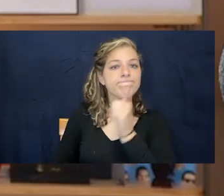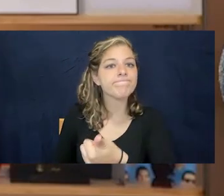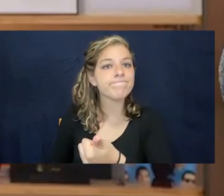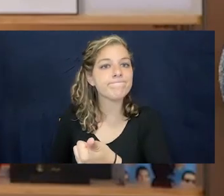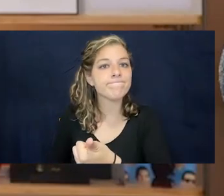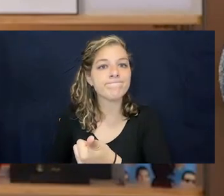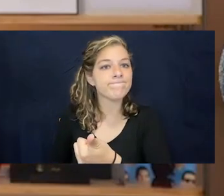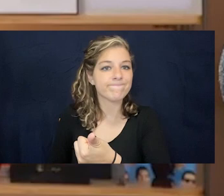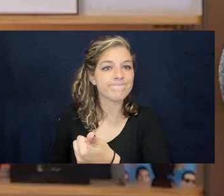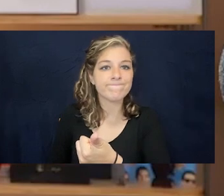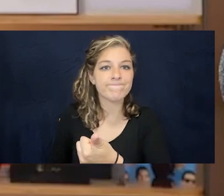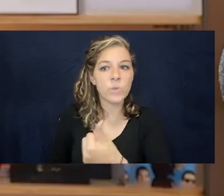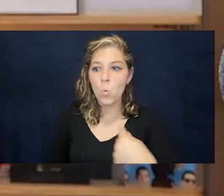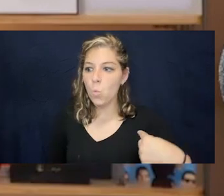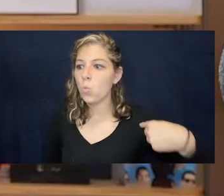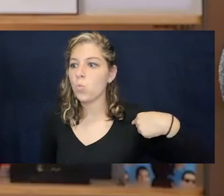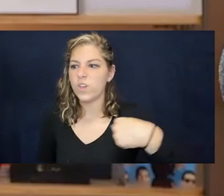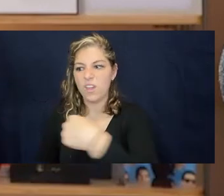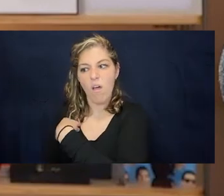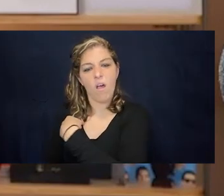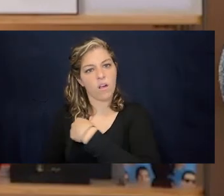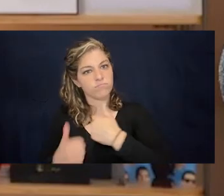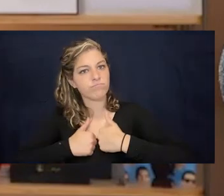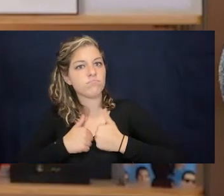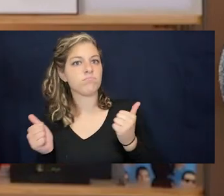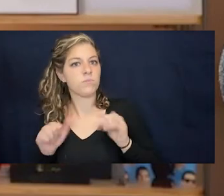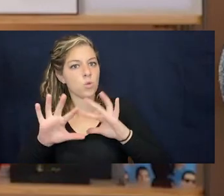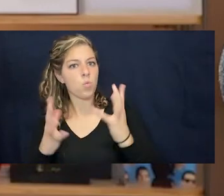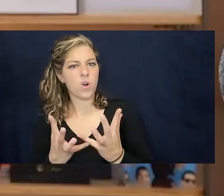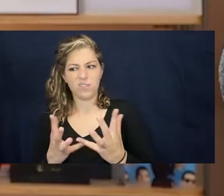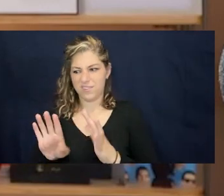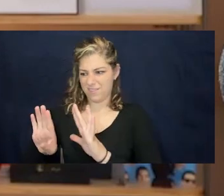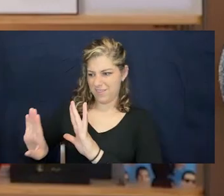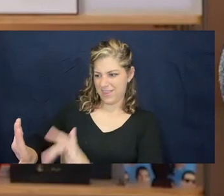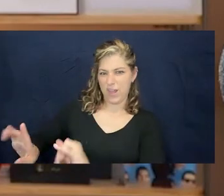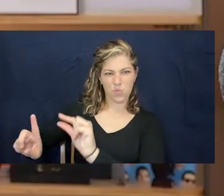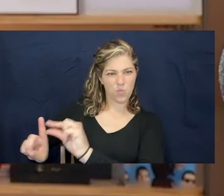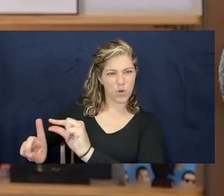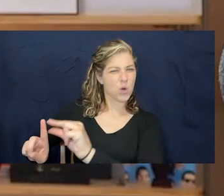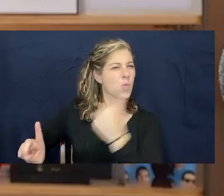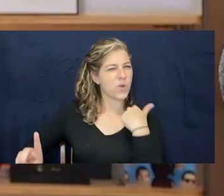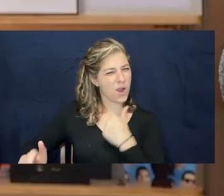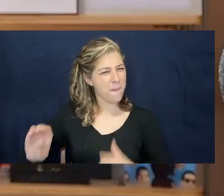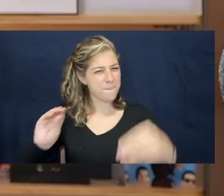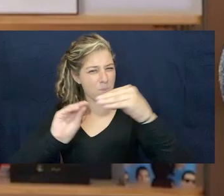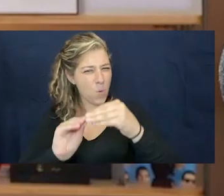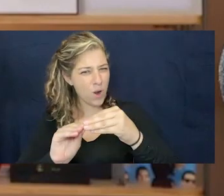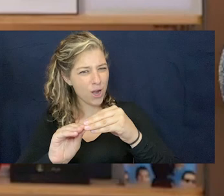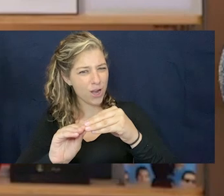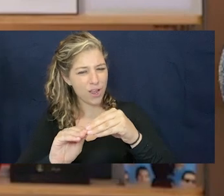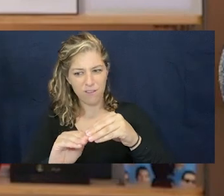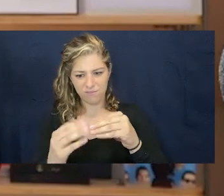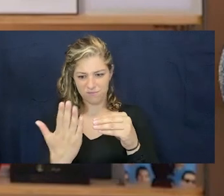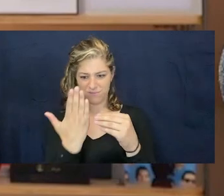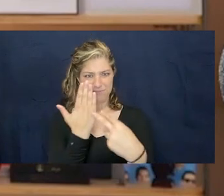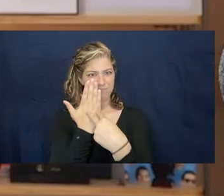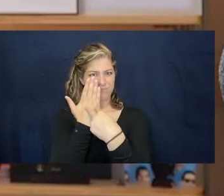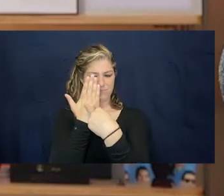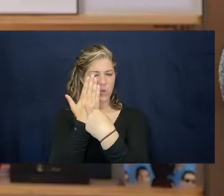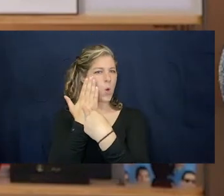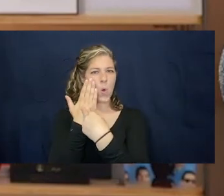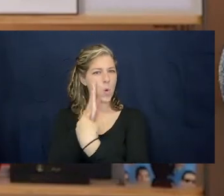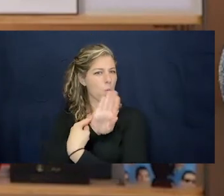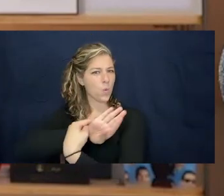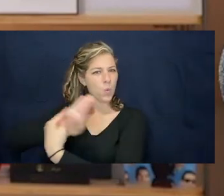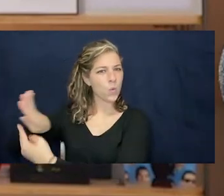we have, but instead showing the world that we're so much more than this one side, this one thing